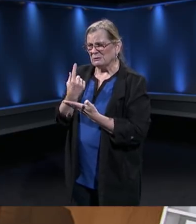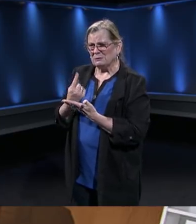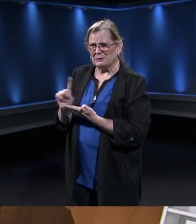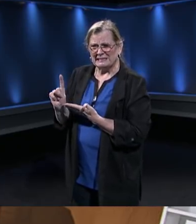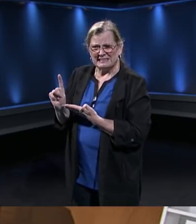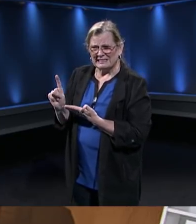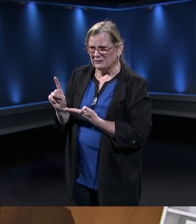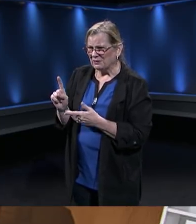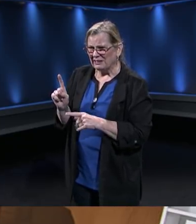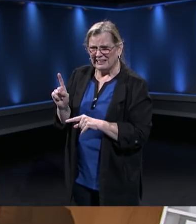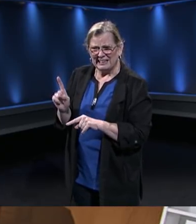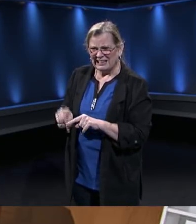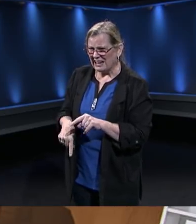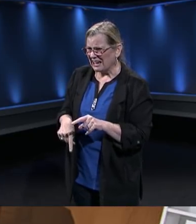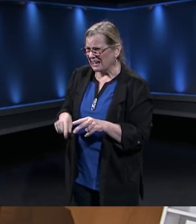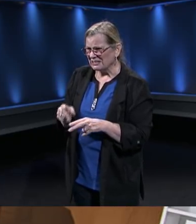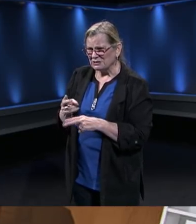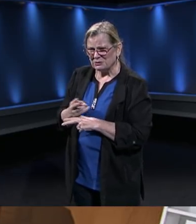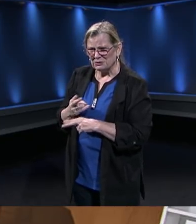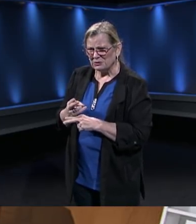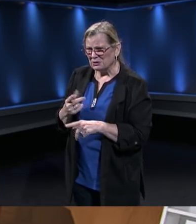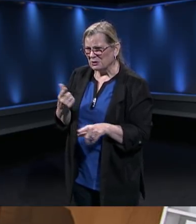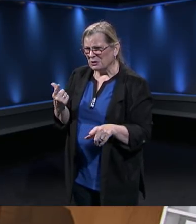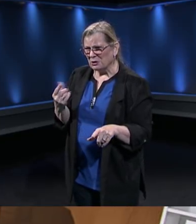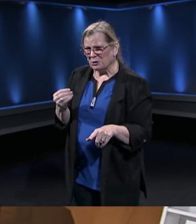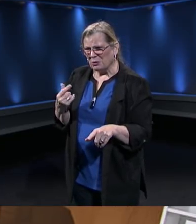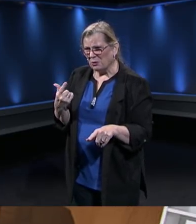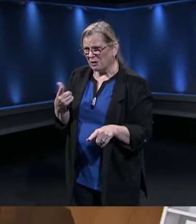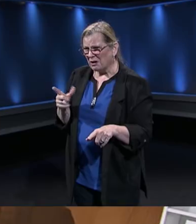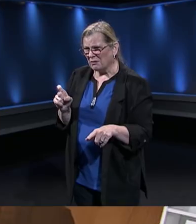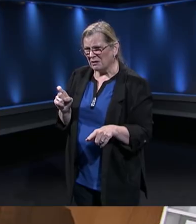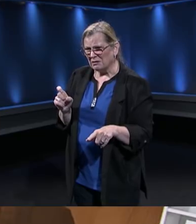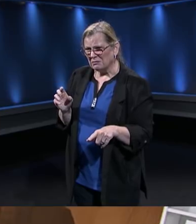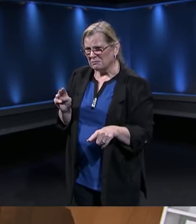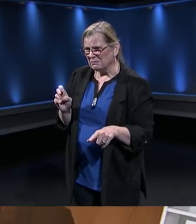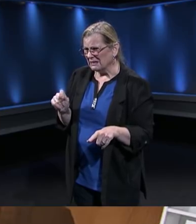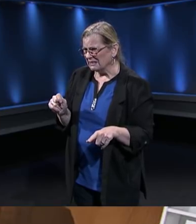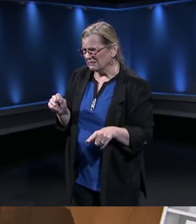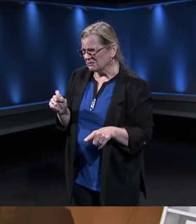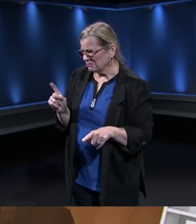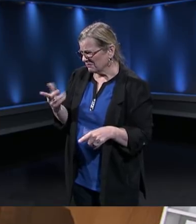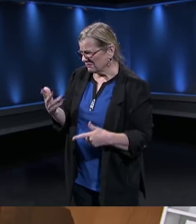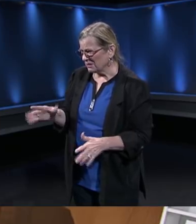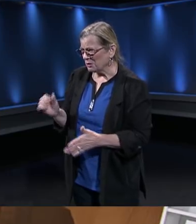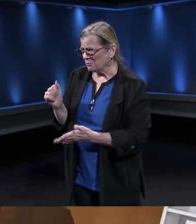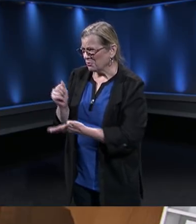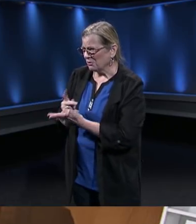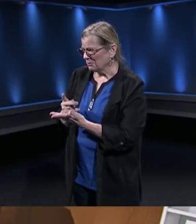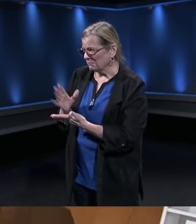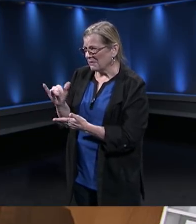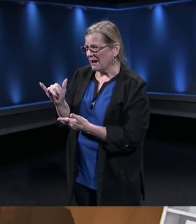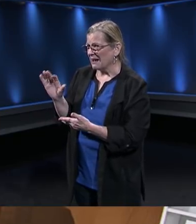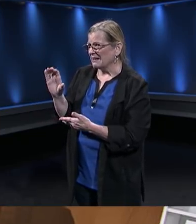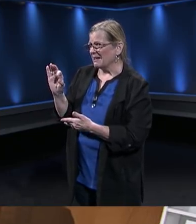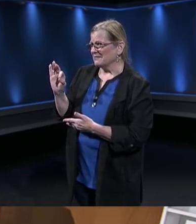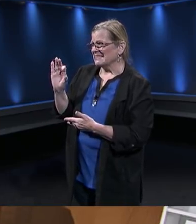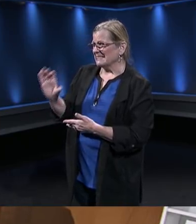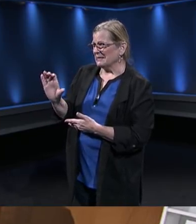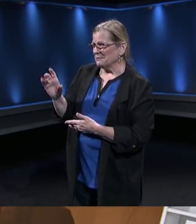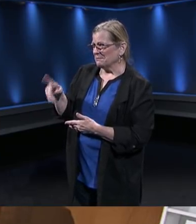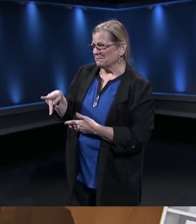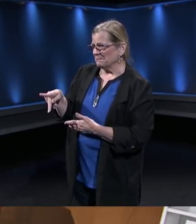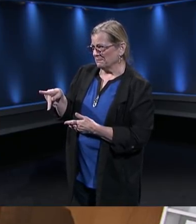to use that program, even though it's FCPS approved. When we use Blackboard Collaborate Ultra, you can only see